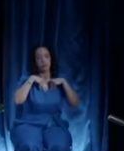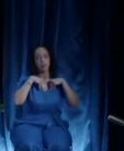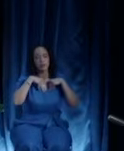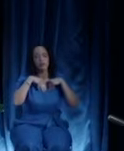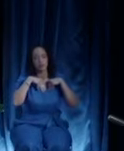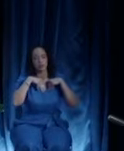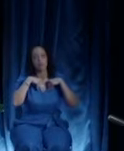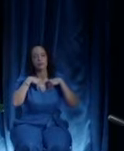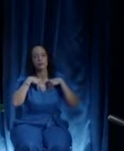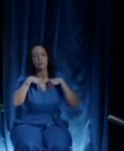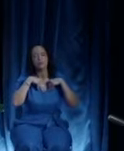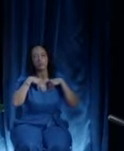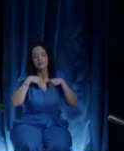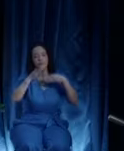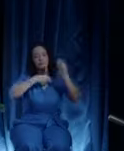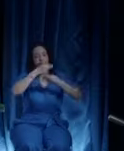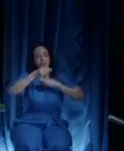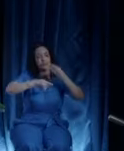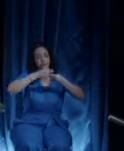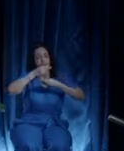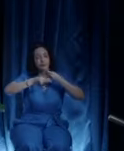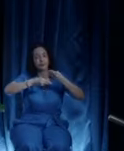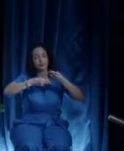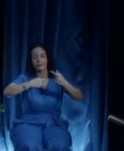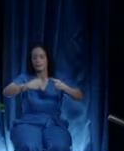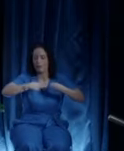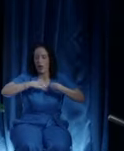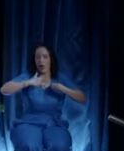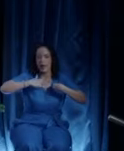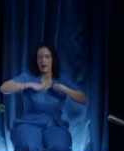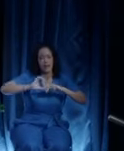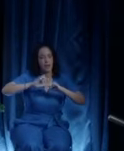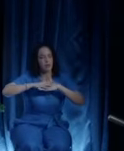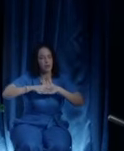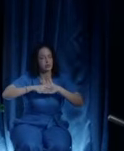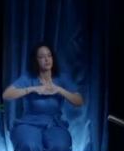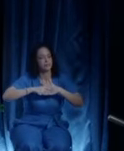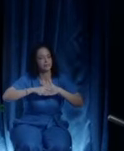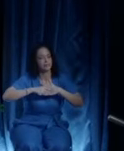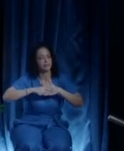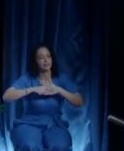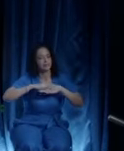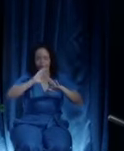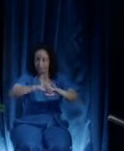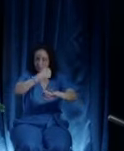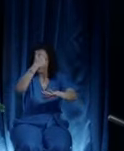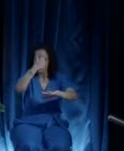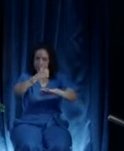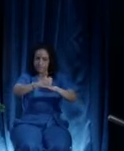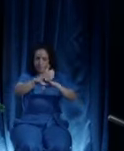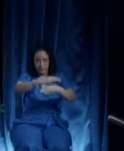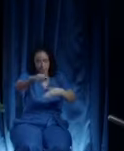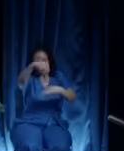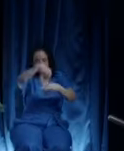sort of copper-bottomed argument for, I need a friend. Yeah. I need to be able to share